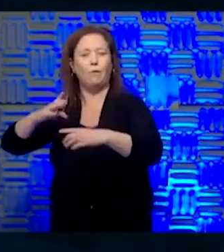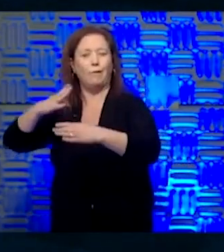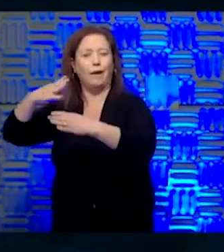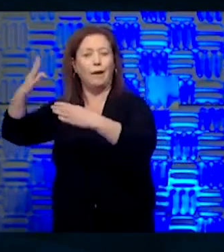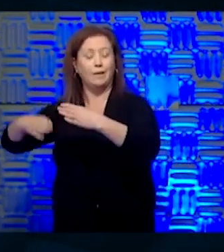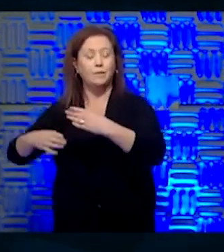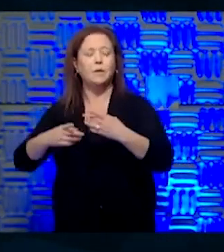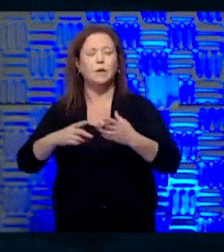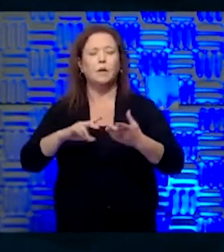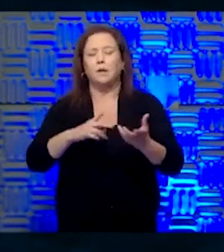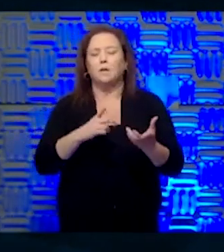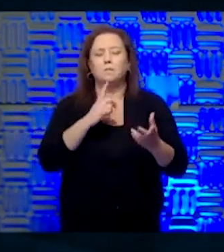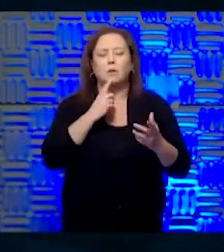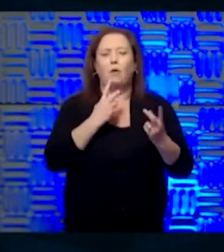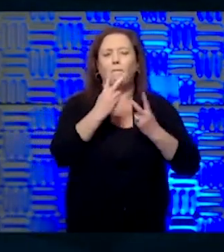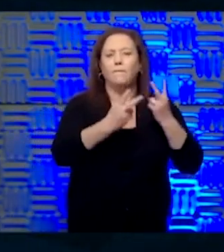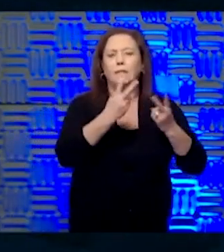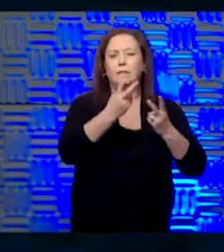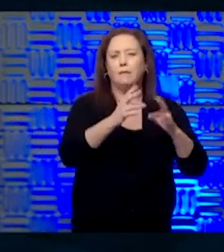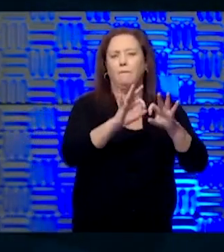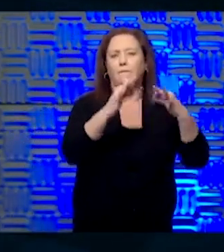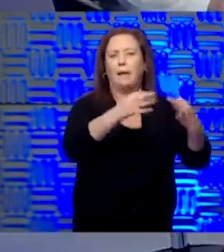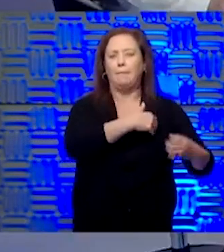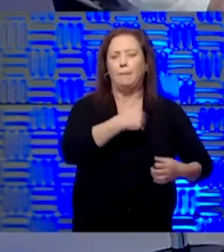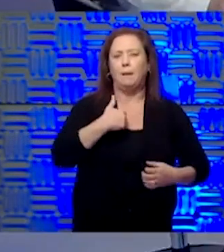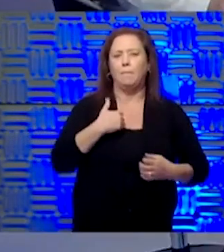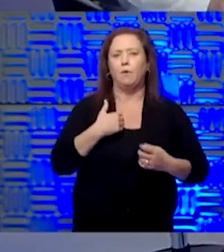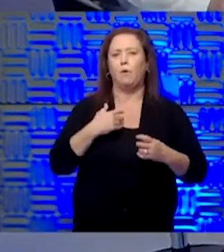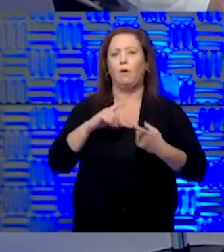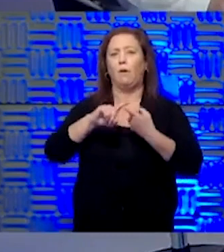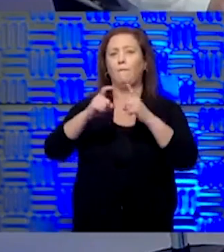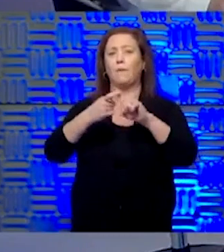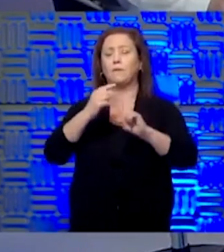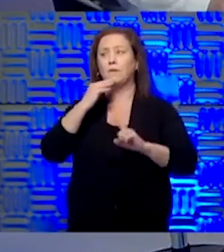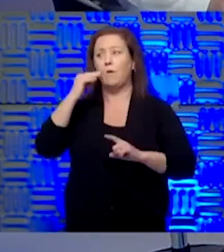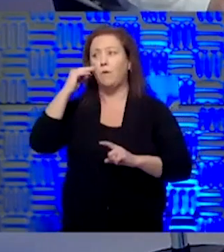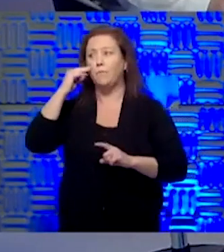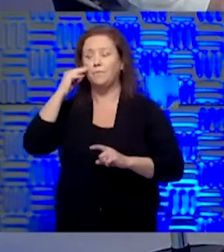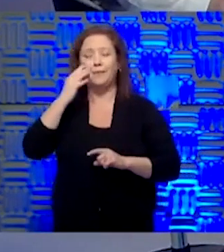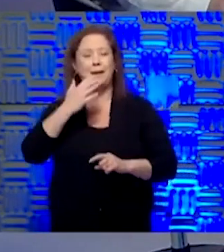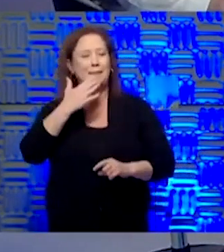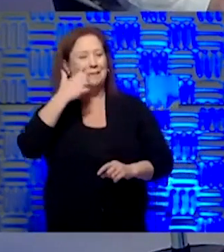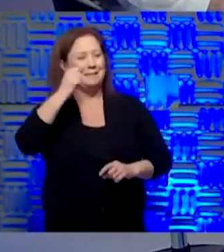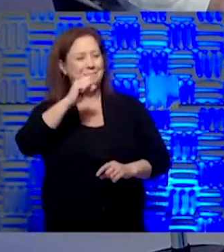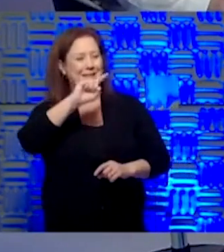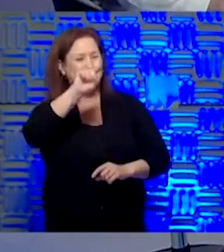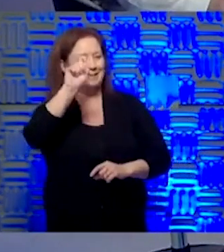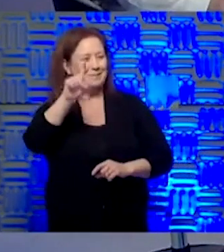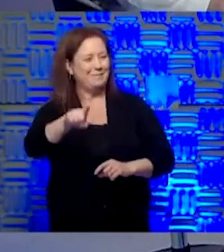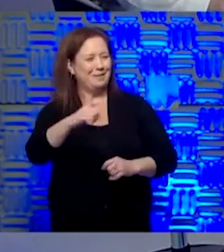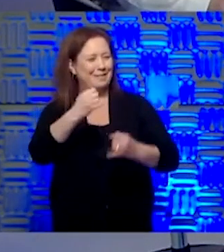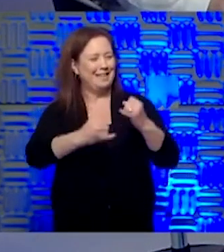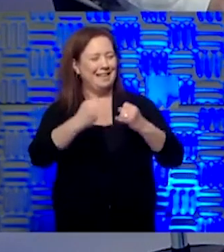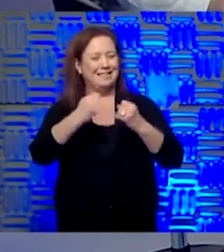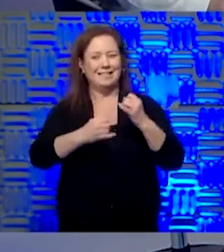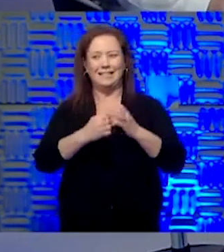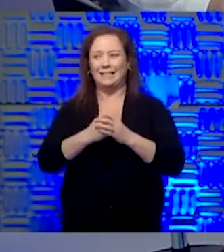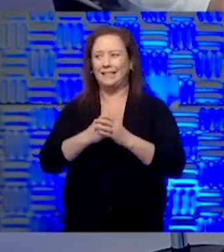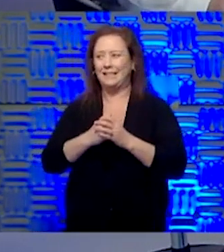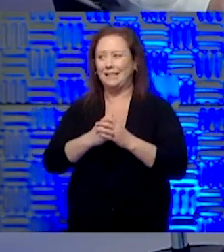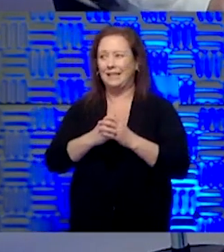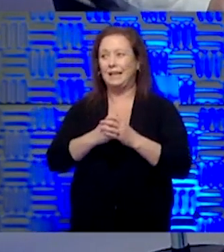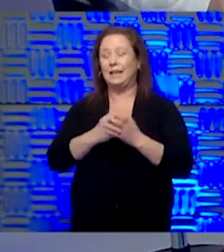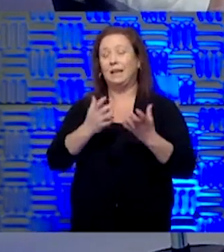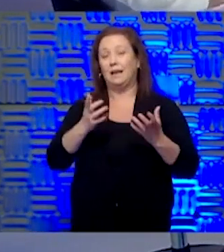extended family member or to a friend's home. Wow. Save the best question for last, Nate. I'm